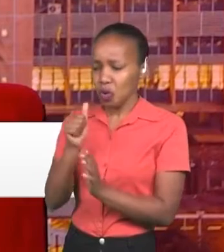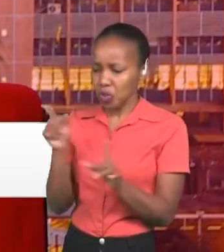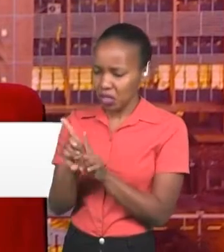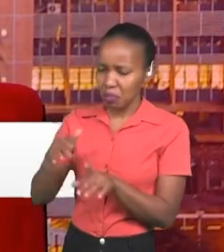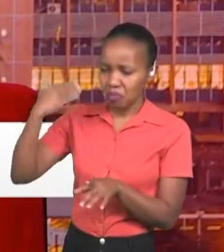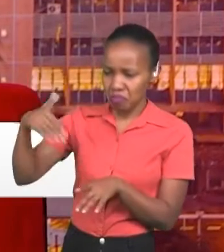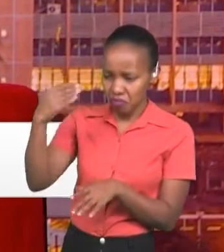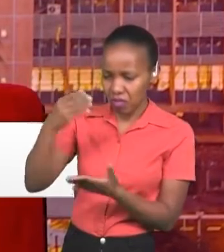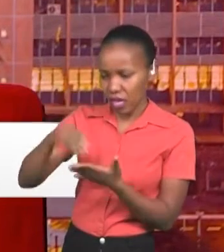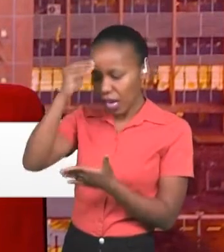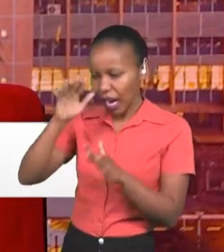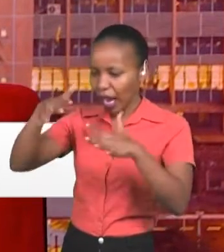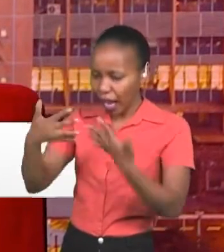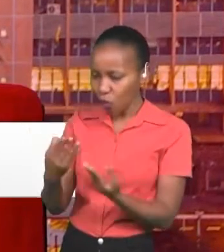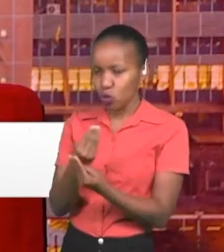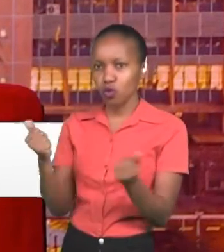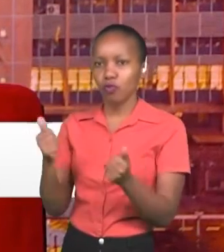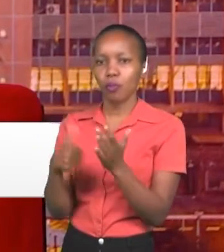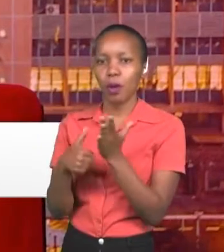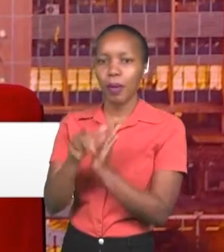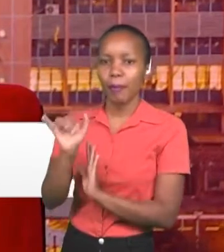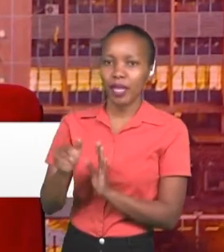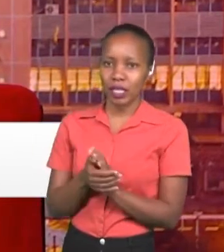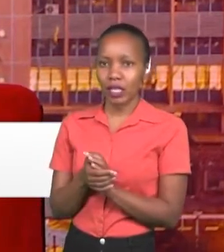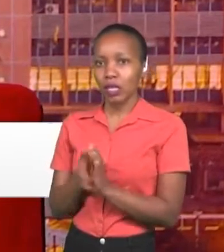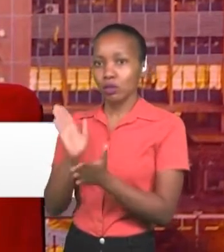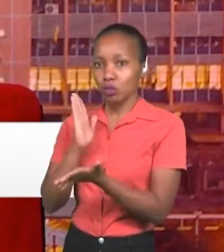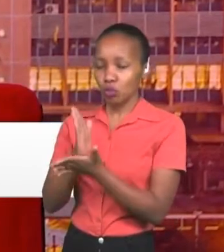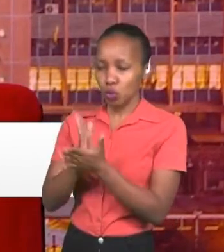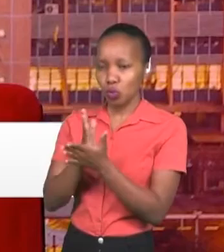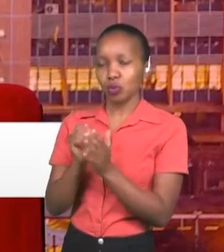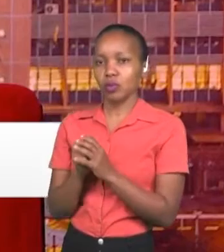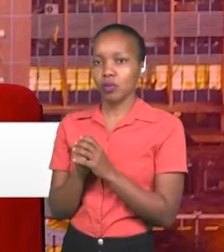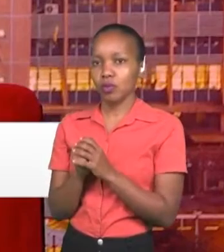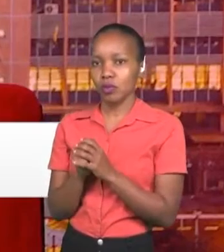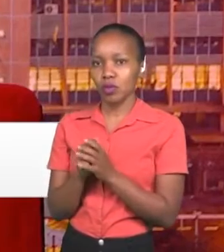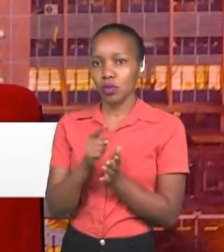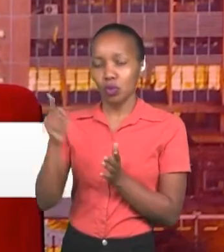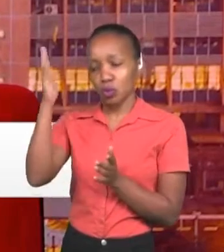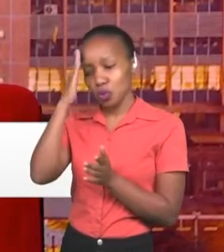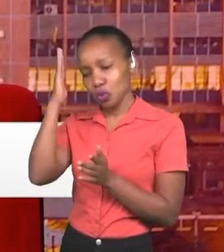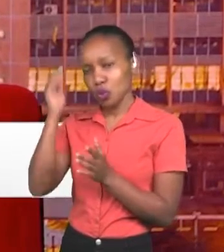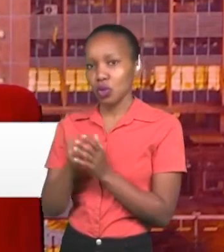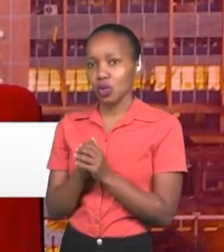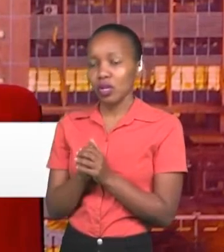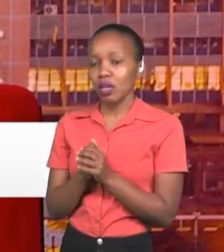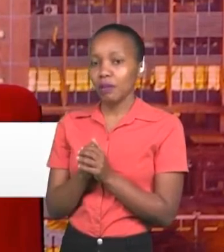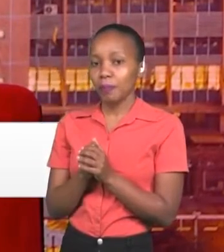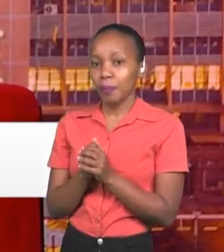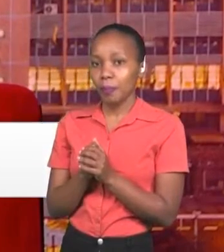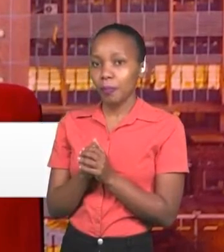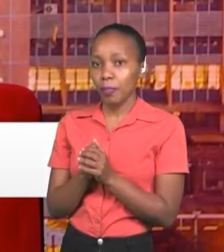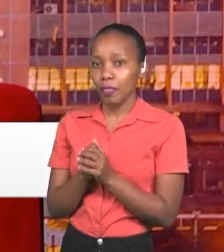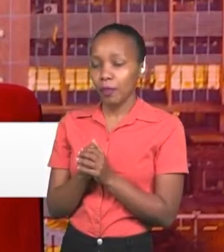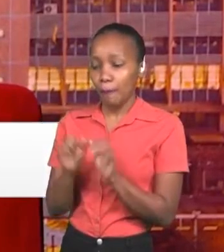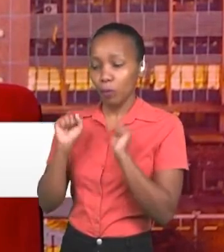just need to learn how to deal with it. It's true. It's yeah? true. It's if true. You let it get into your system, my guy, my okay. people, yeah, yeah. It's